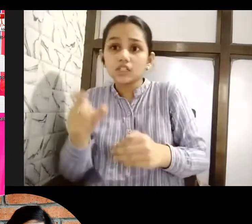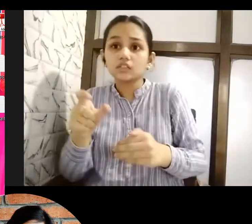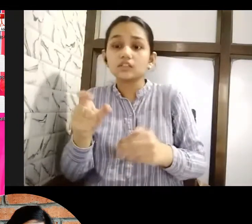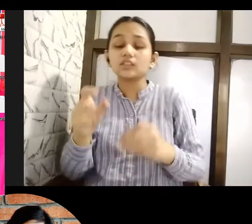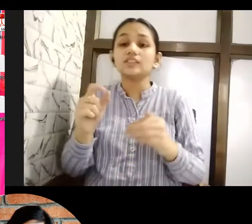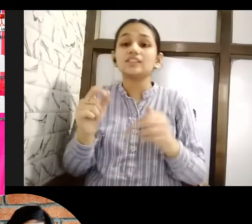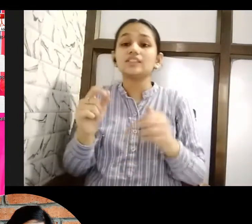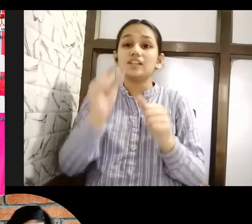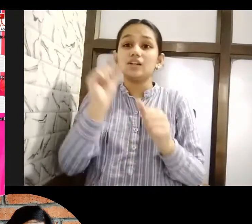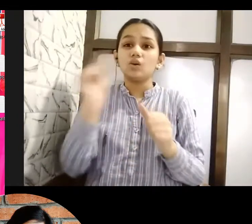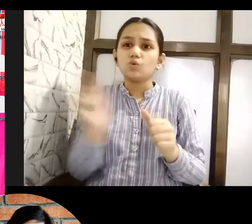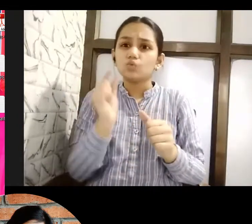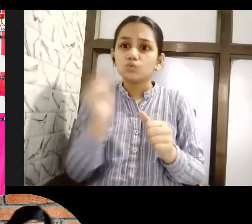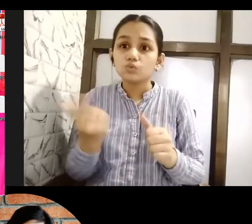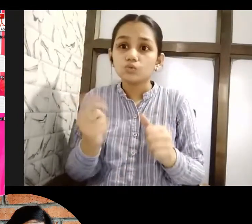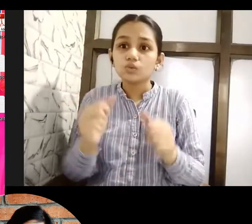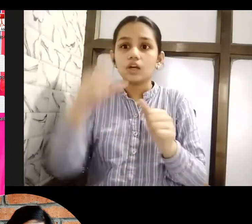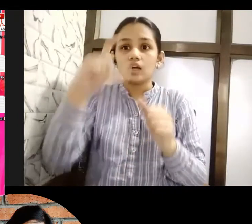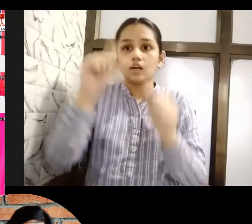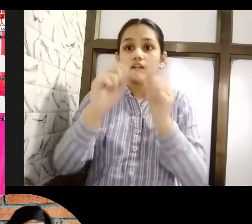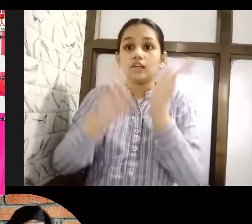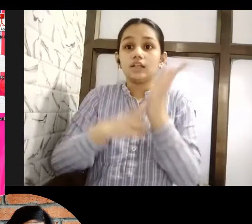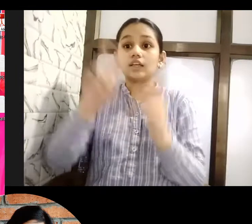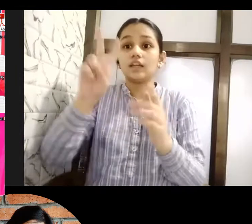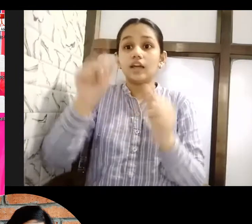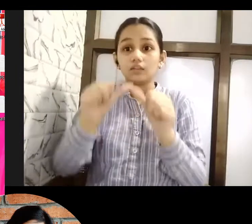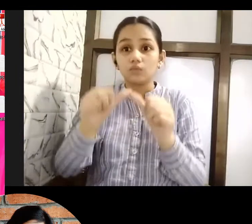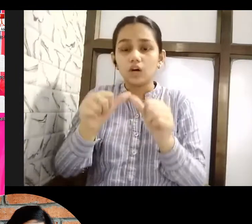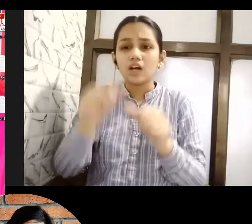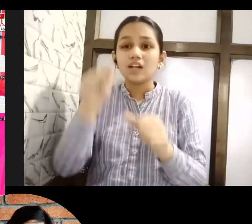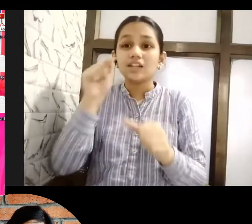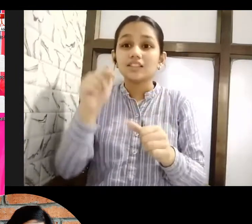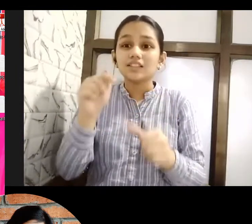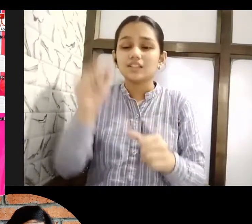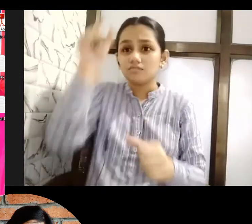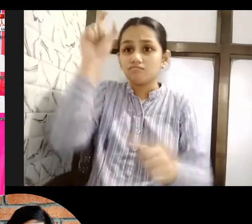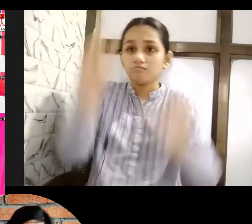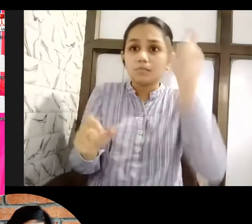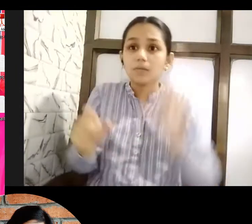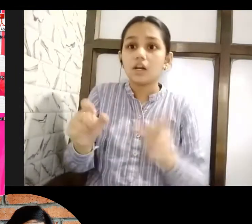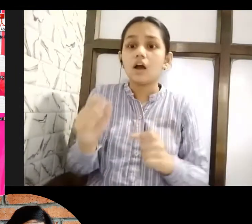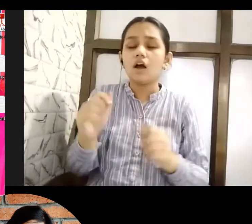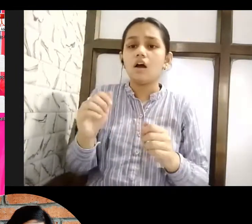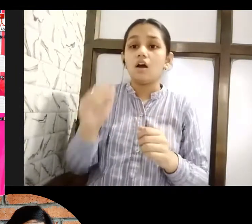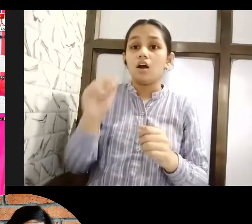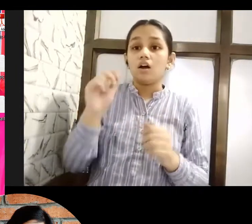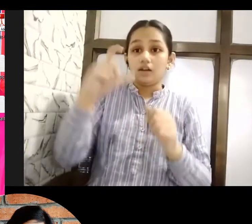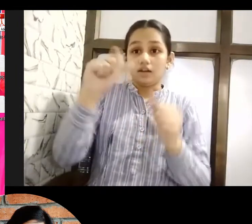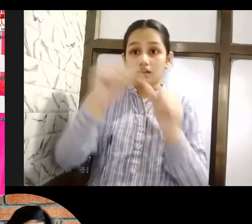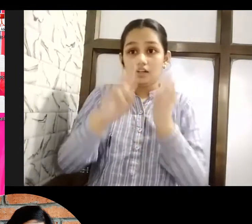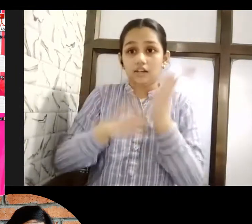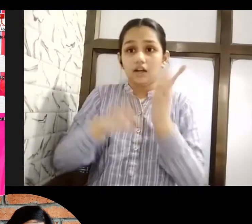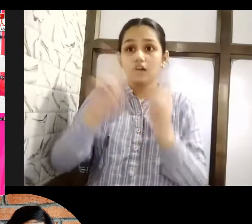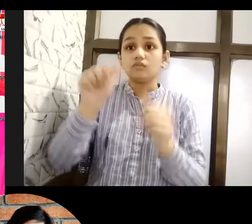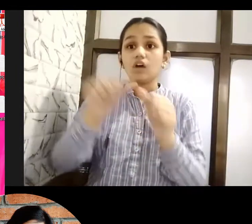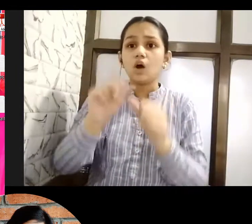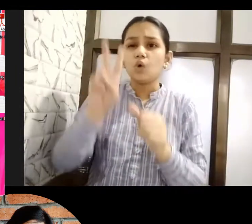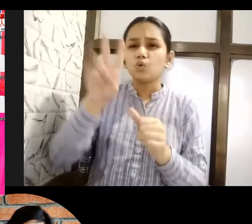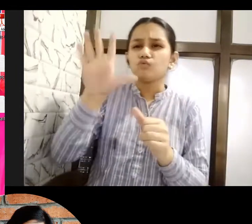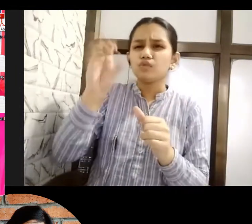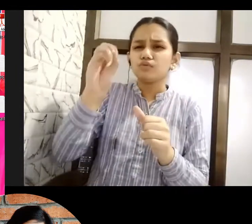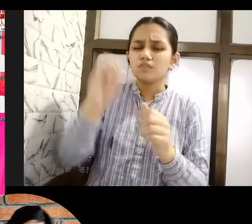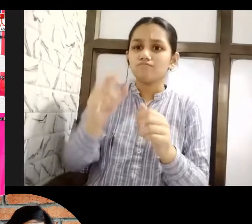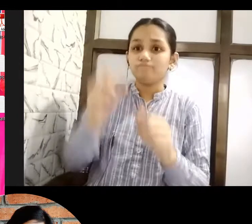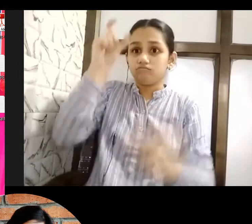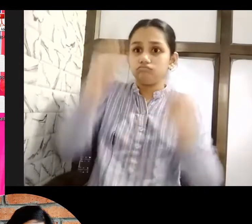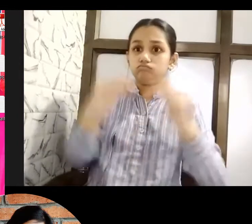These are nearly 250 top graphic designers are working for Canva. They have created